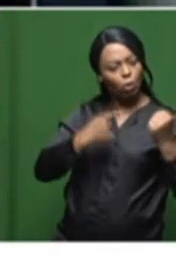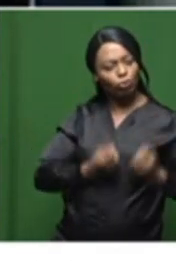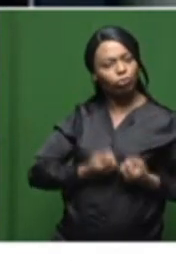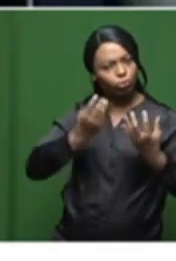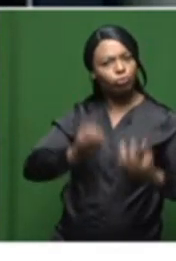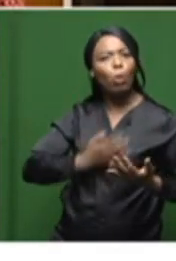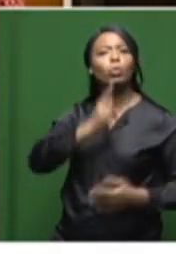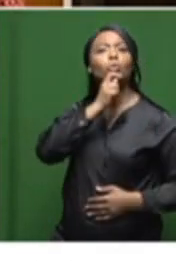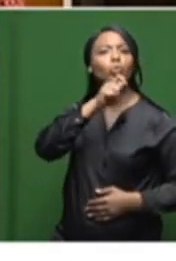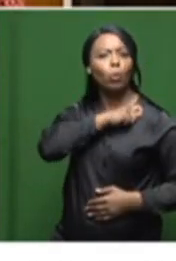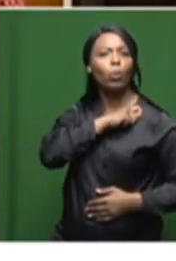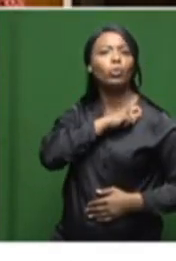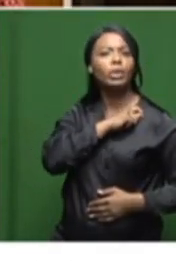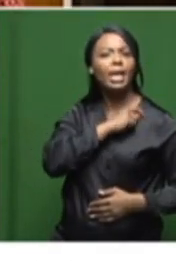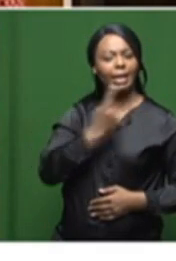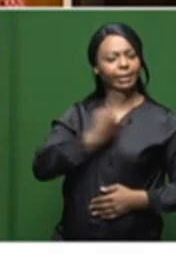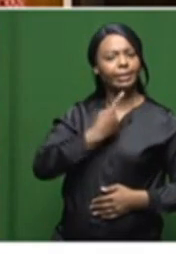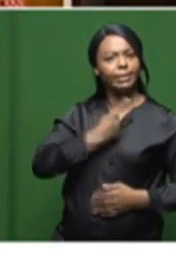for ourselves in